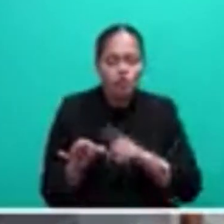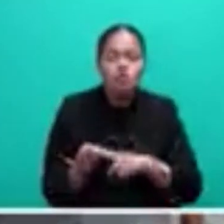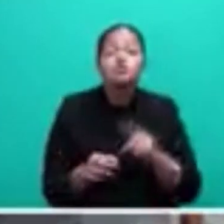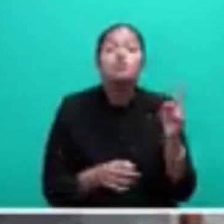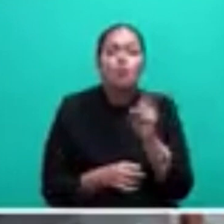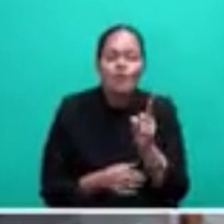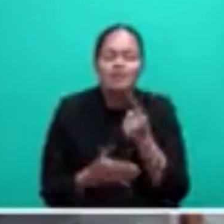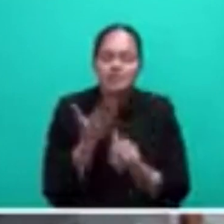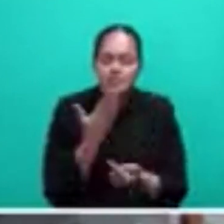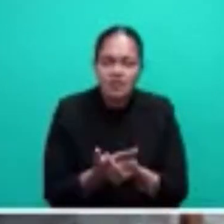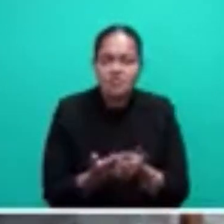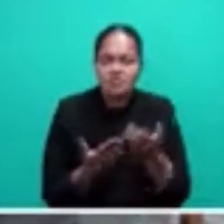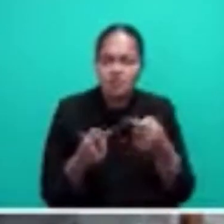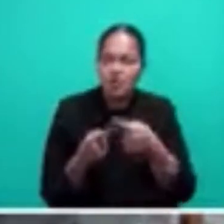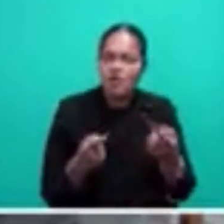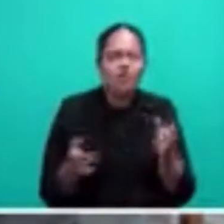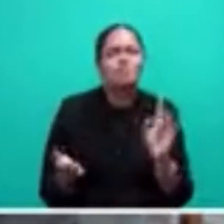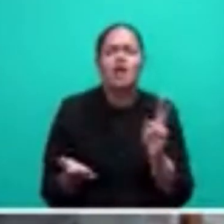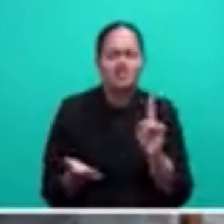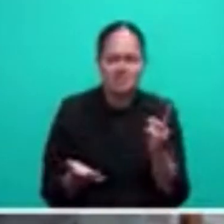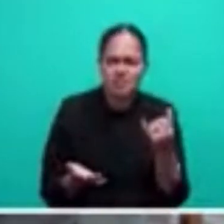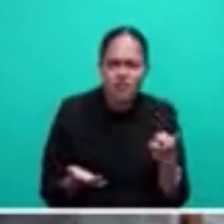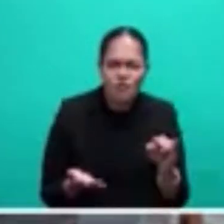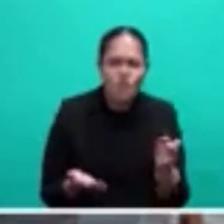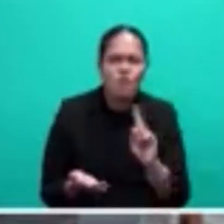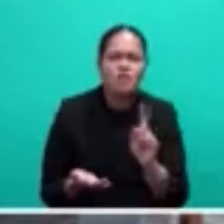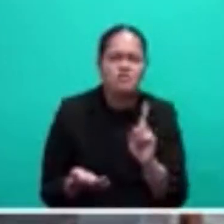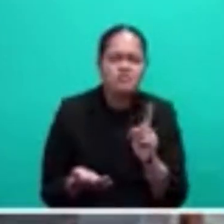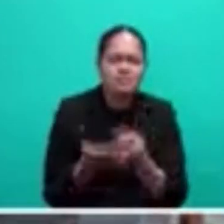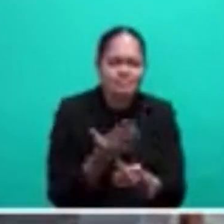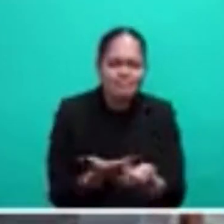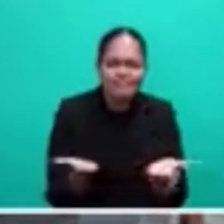Honourable Speaker? What's going on?